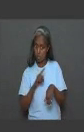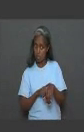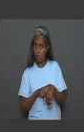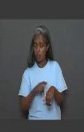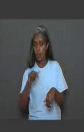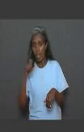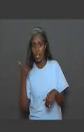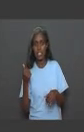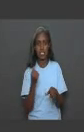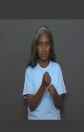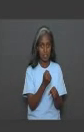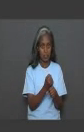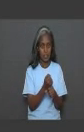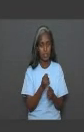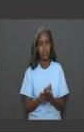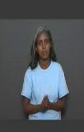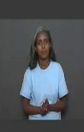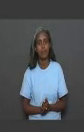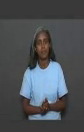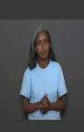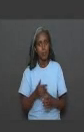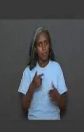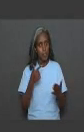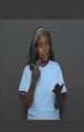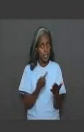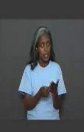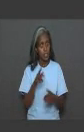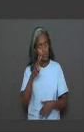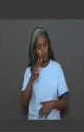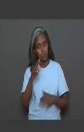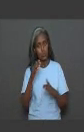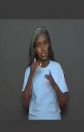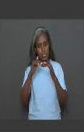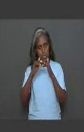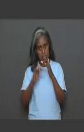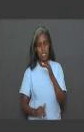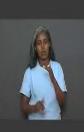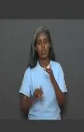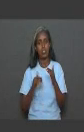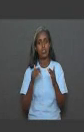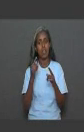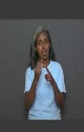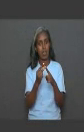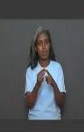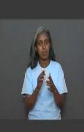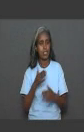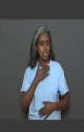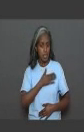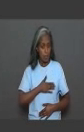Students, it is time for another activity. Here are two discounted